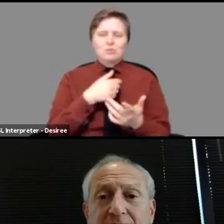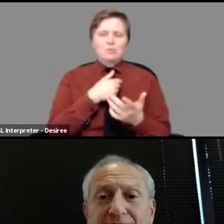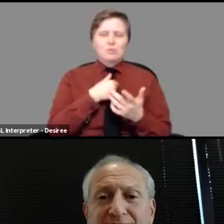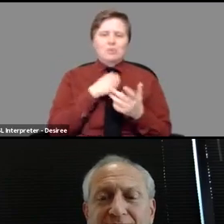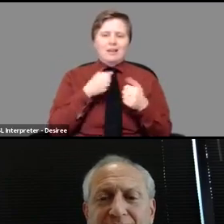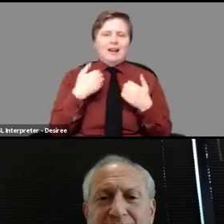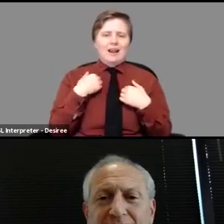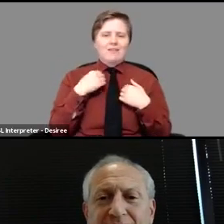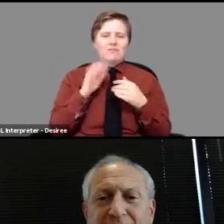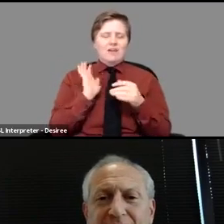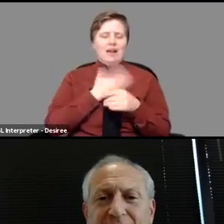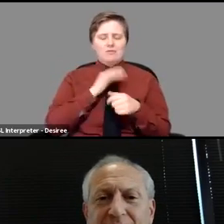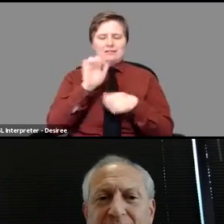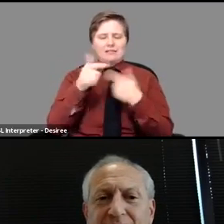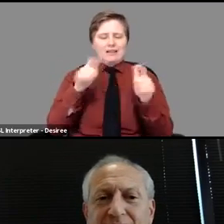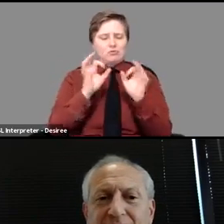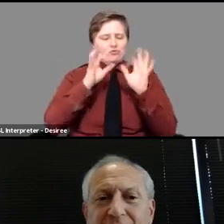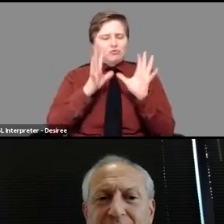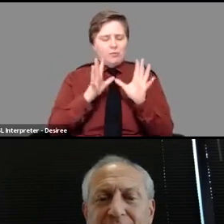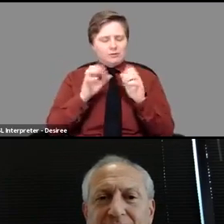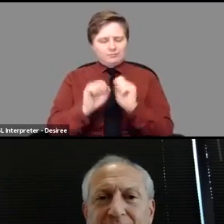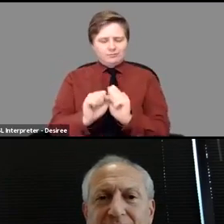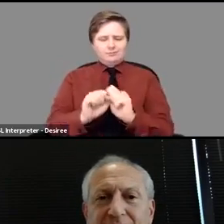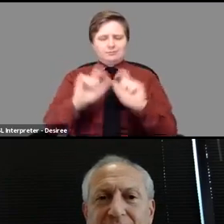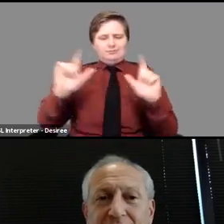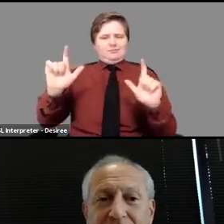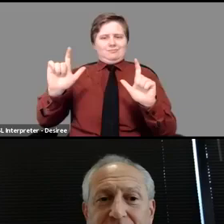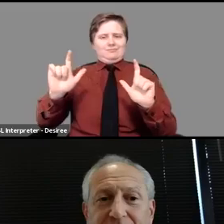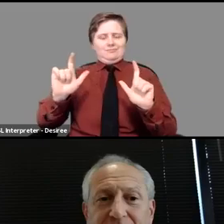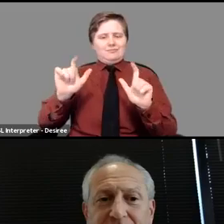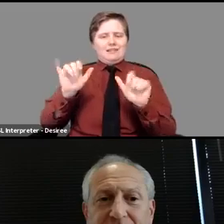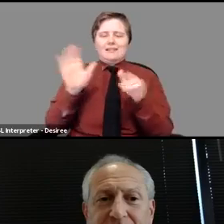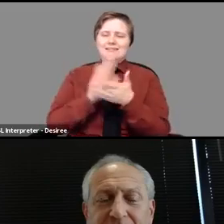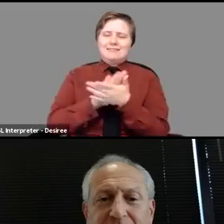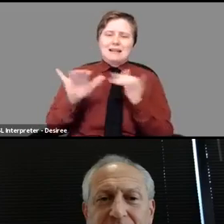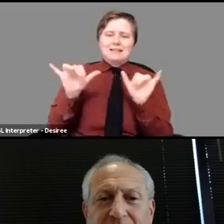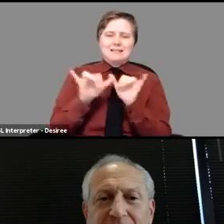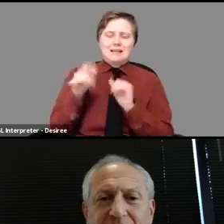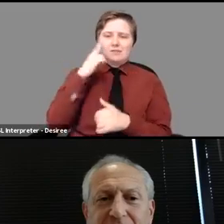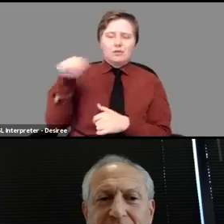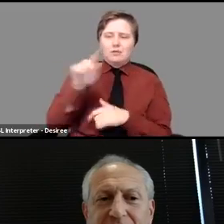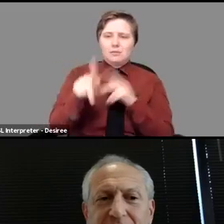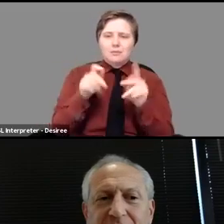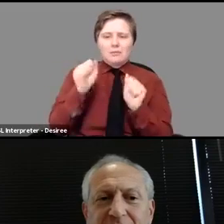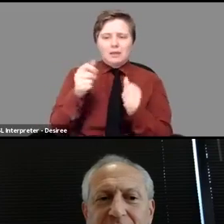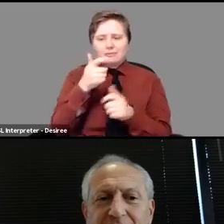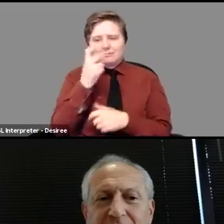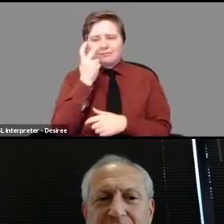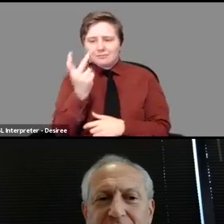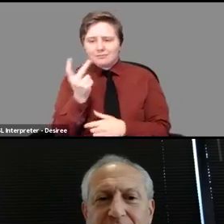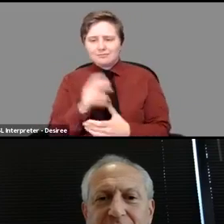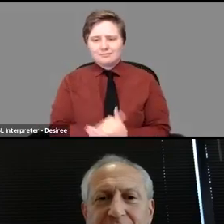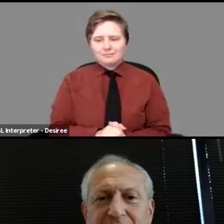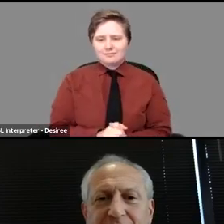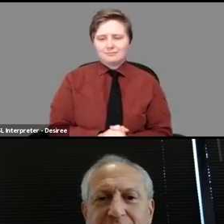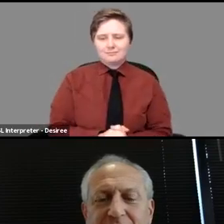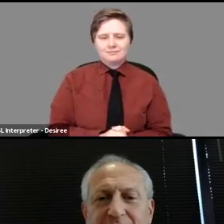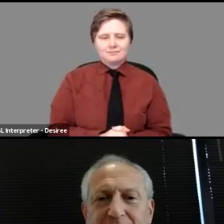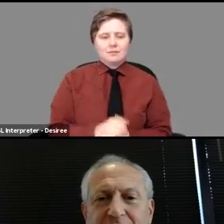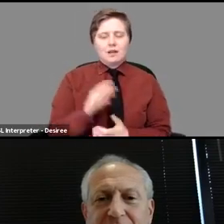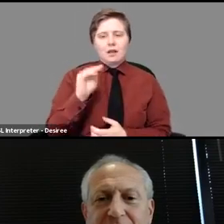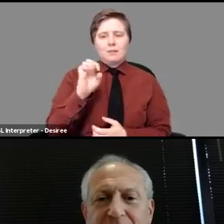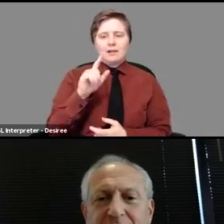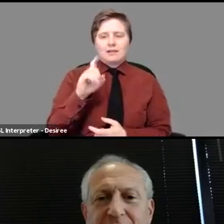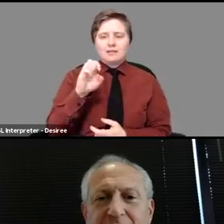can have our sign language interpreters at a nicer size for people to be able to see. Melissa Veitch